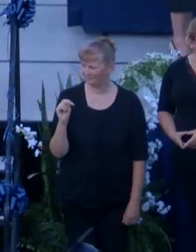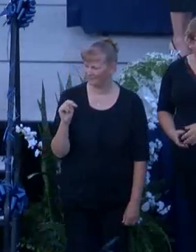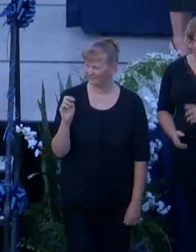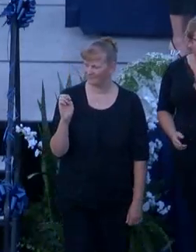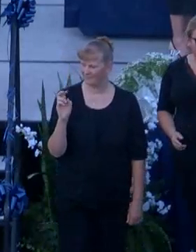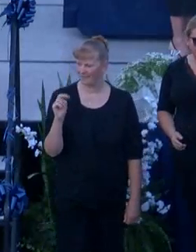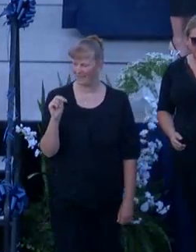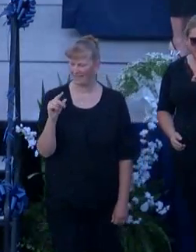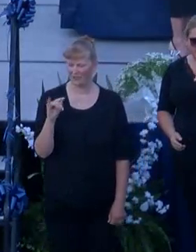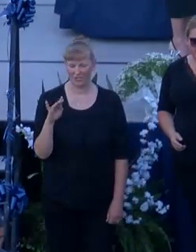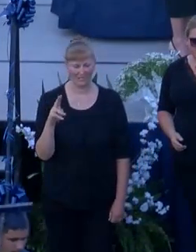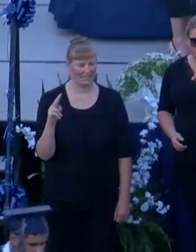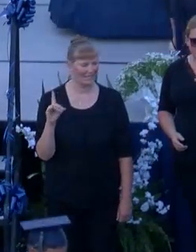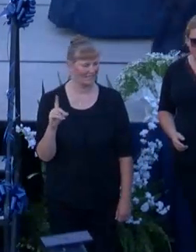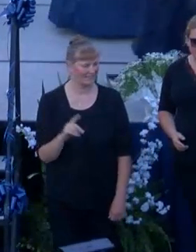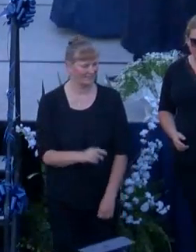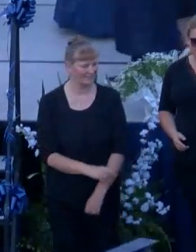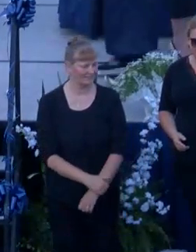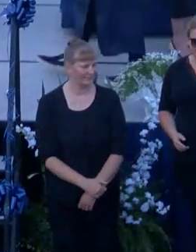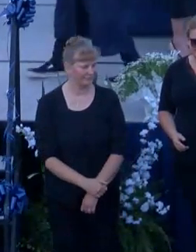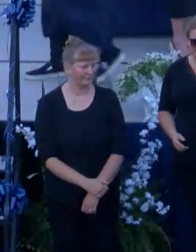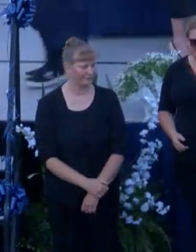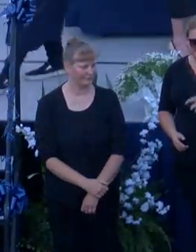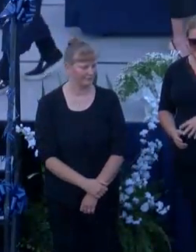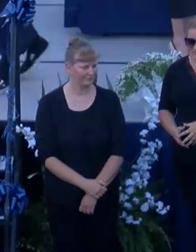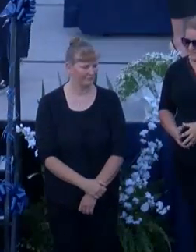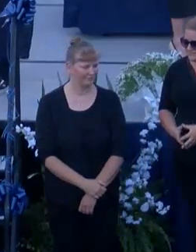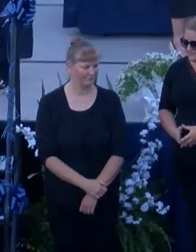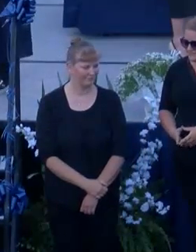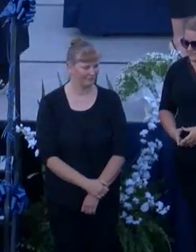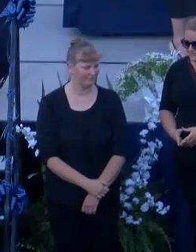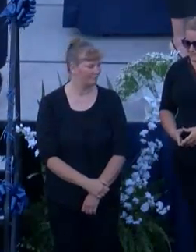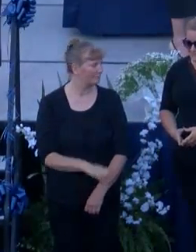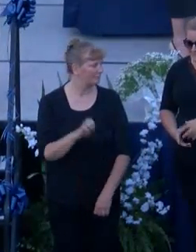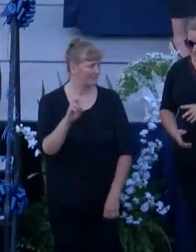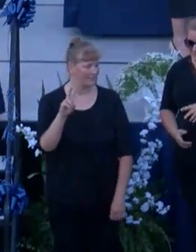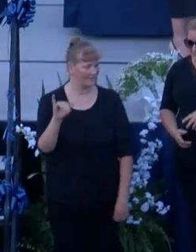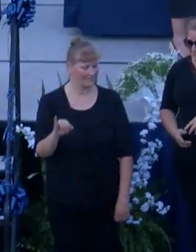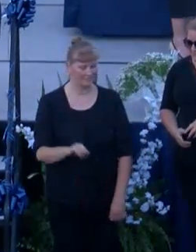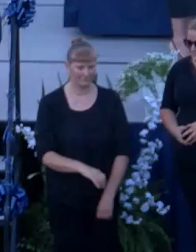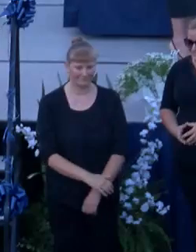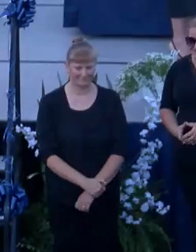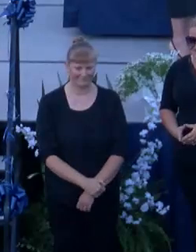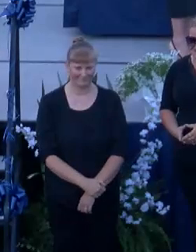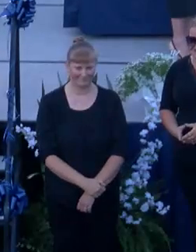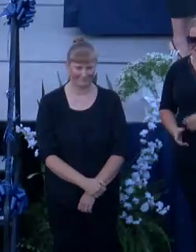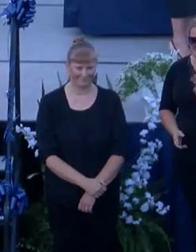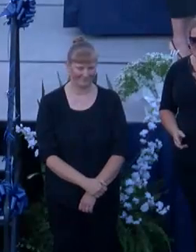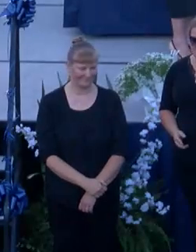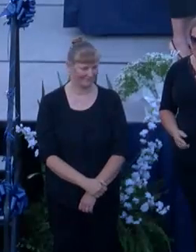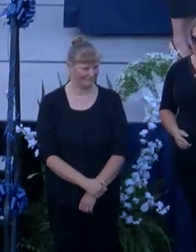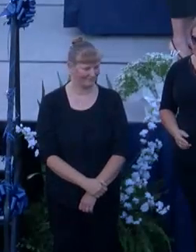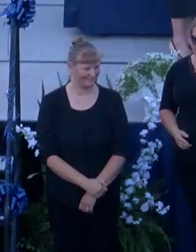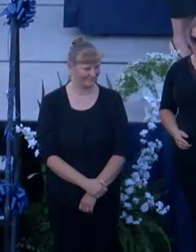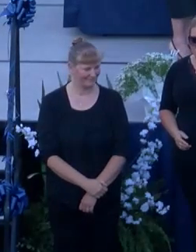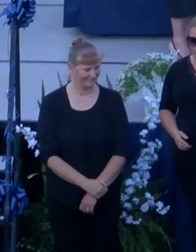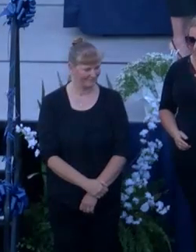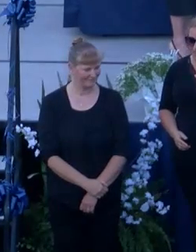Ingrid Yvette Zavala. Phoebe Smirthwaite. Waylong